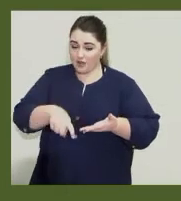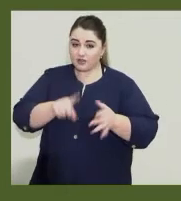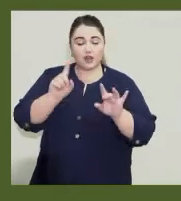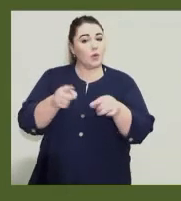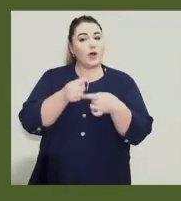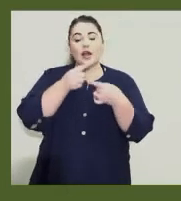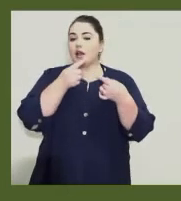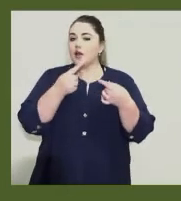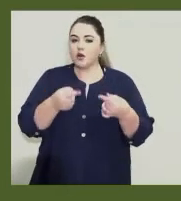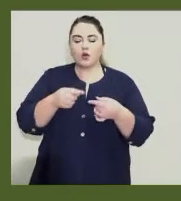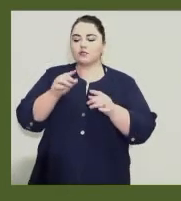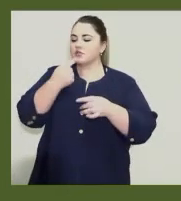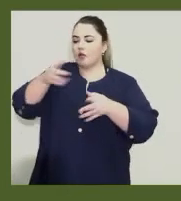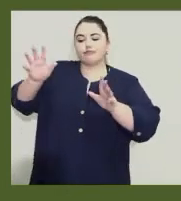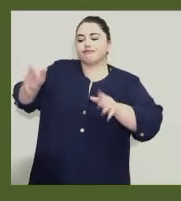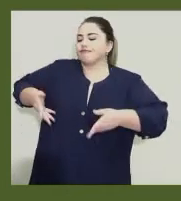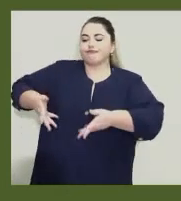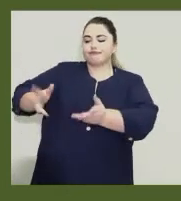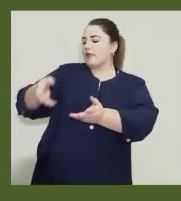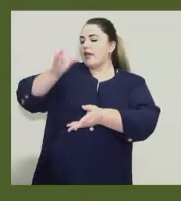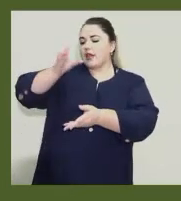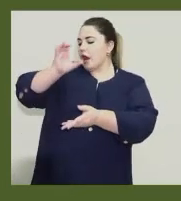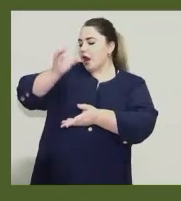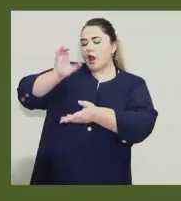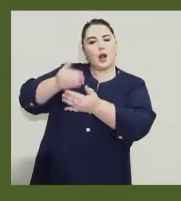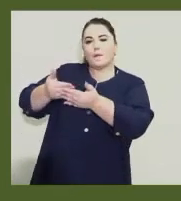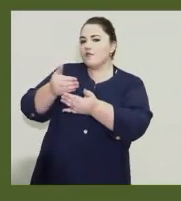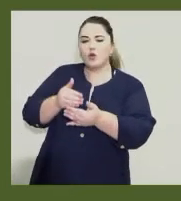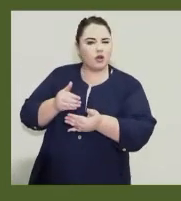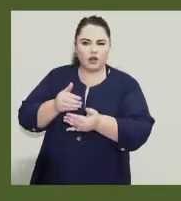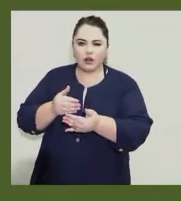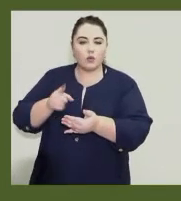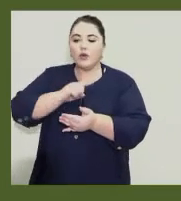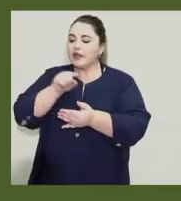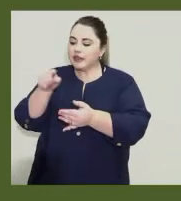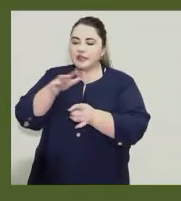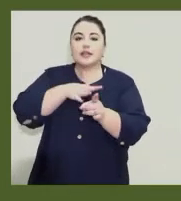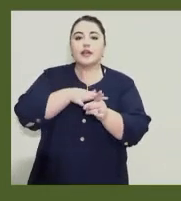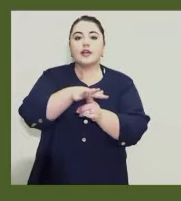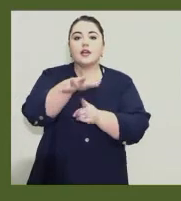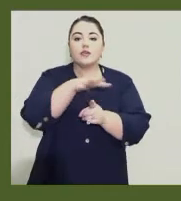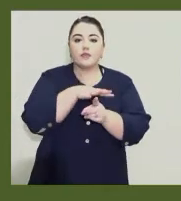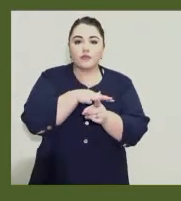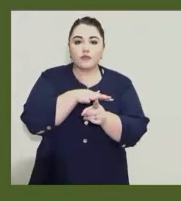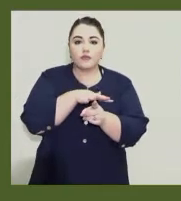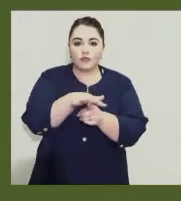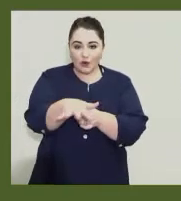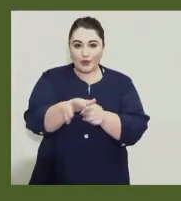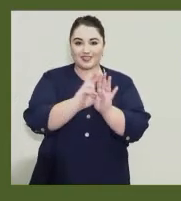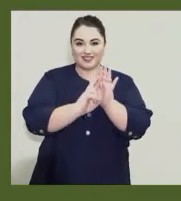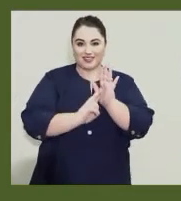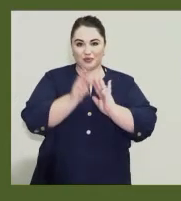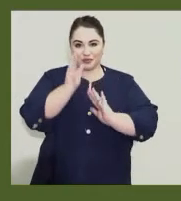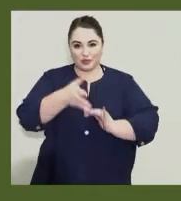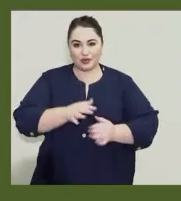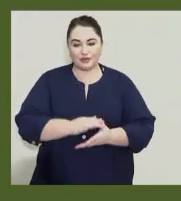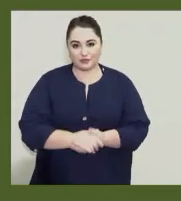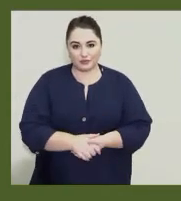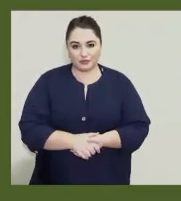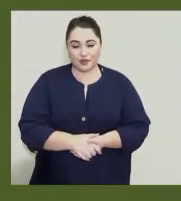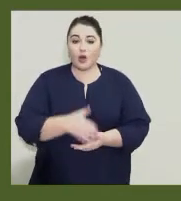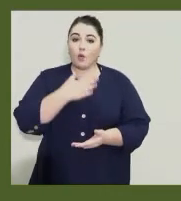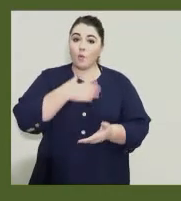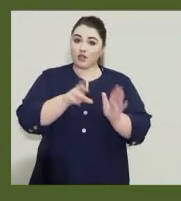much as he wants before the time, because it's going to have an influence on the results. We want our results to be a